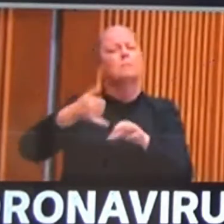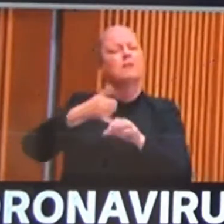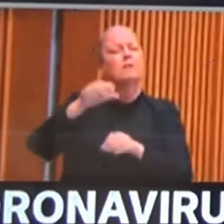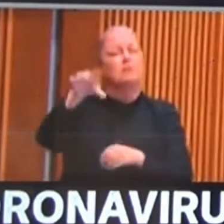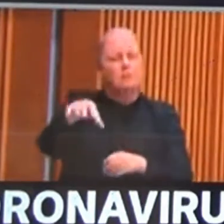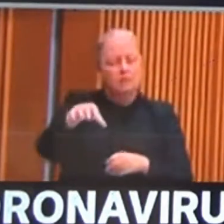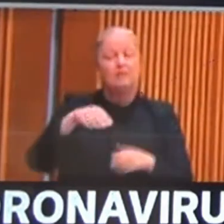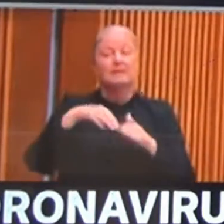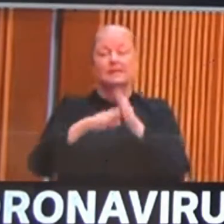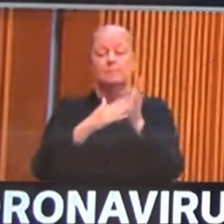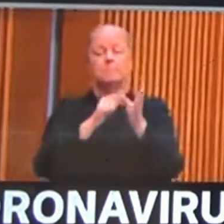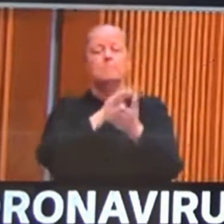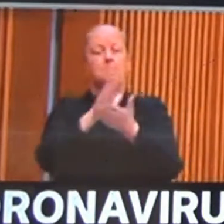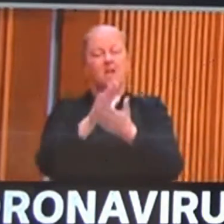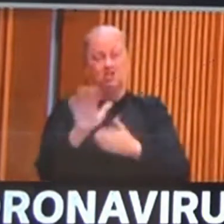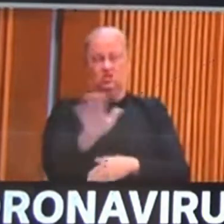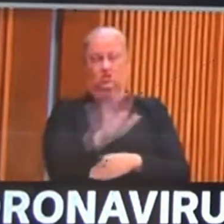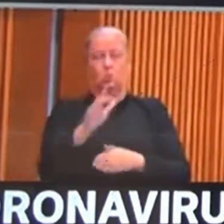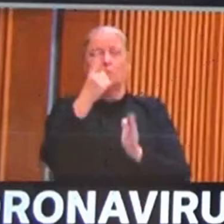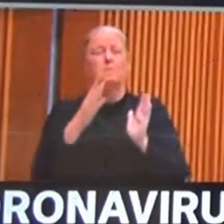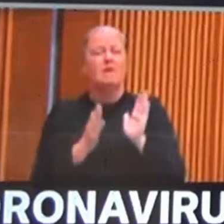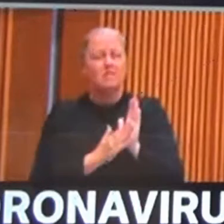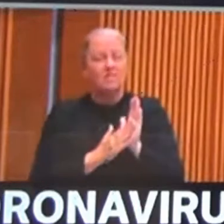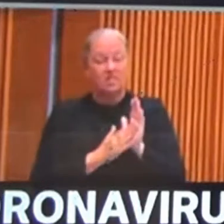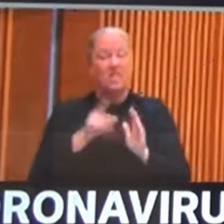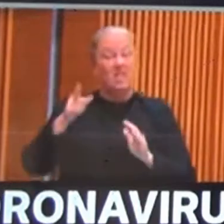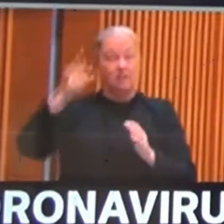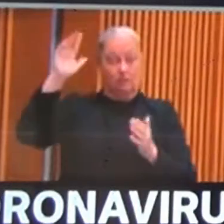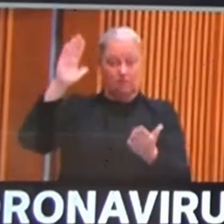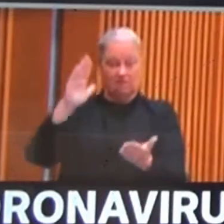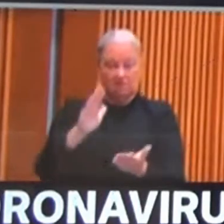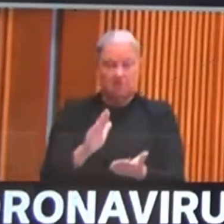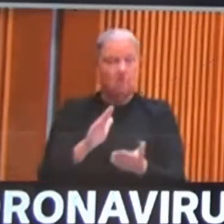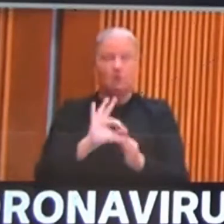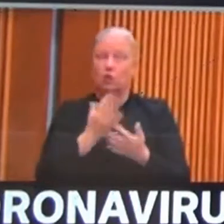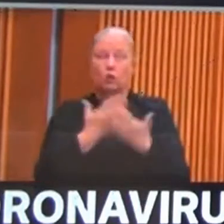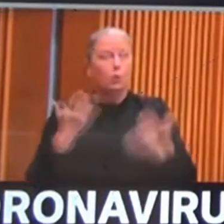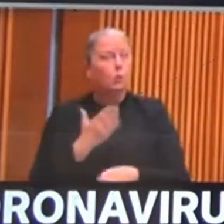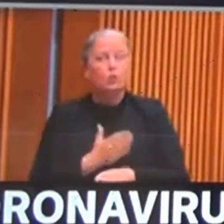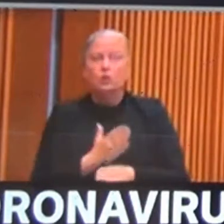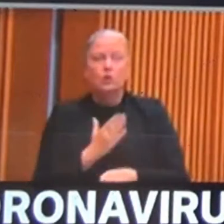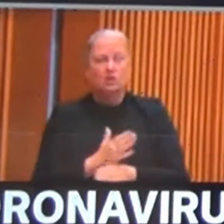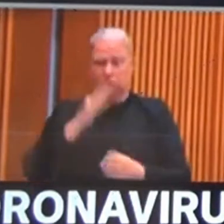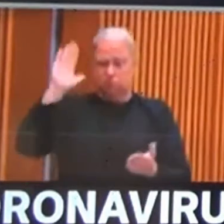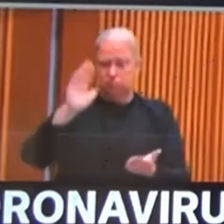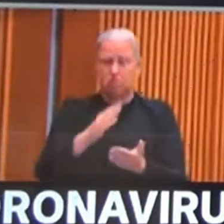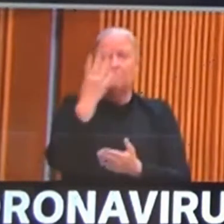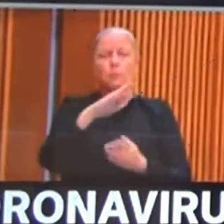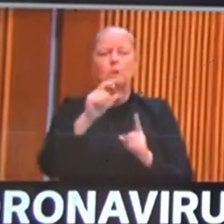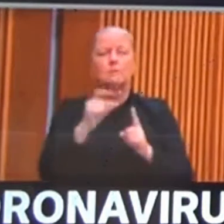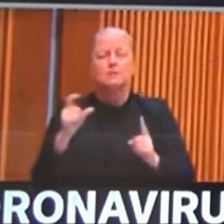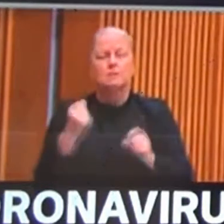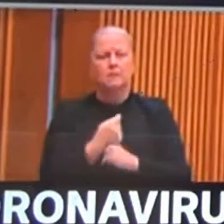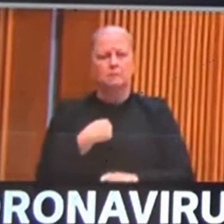month of March, their activity is down 40% from the start of the month. Now that is very